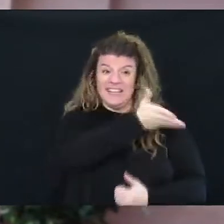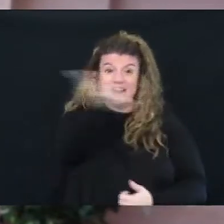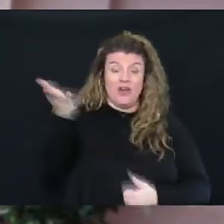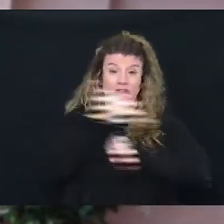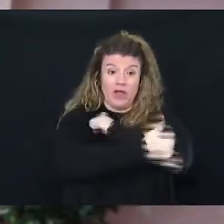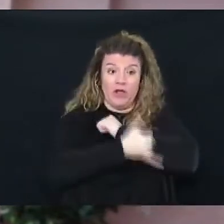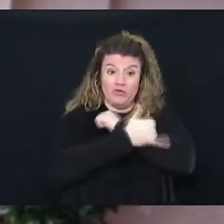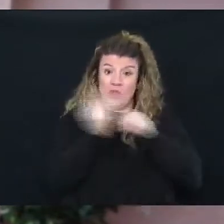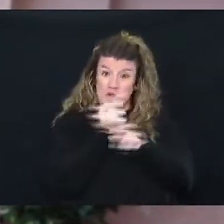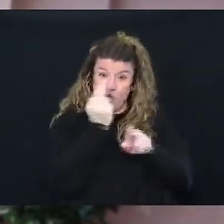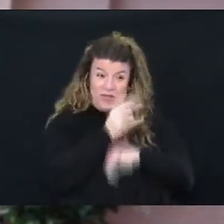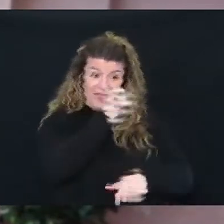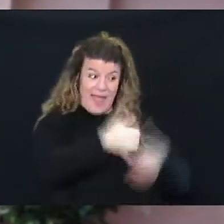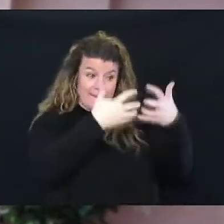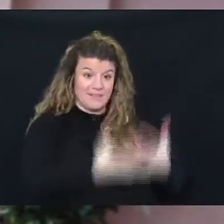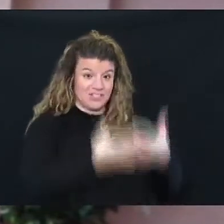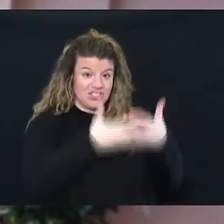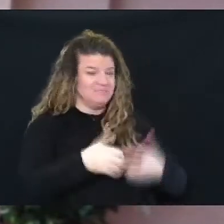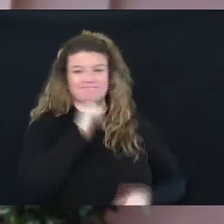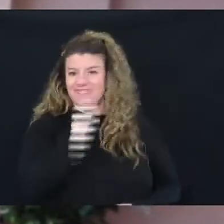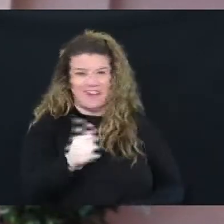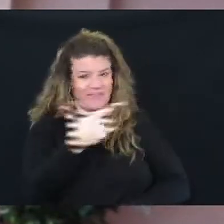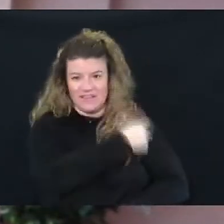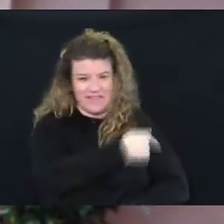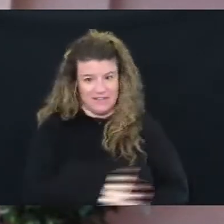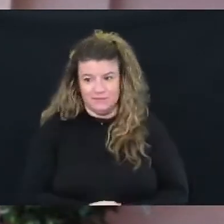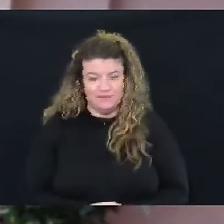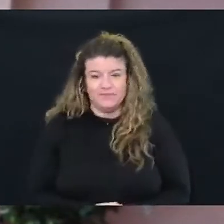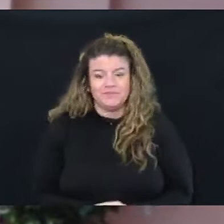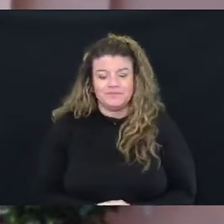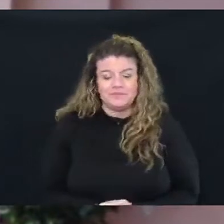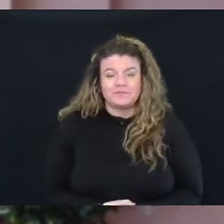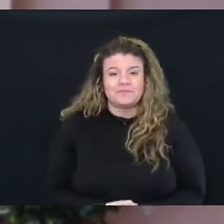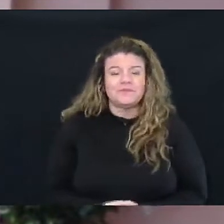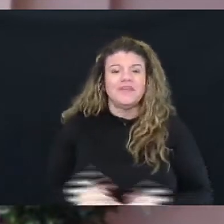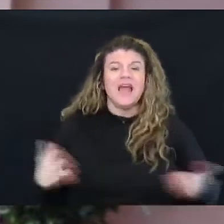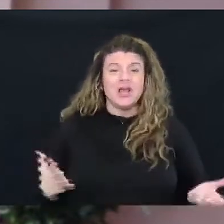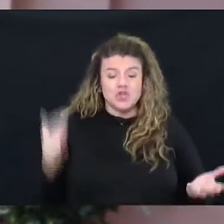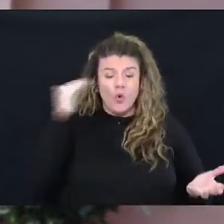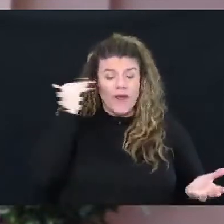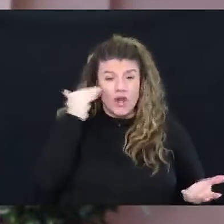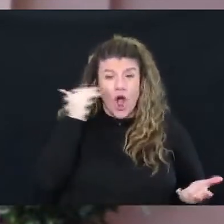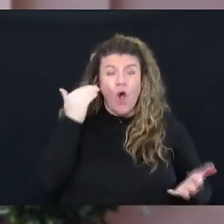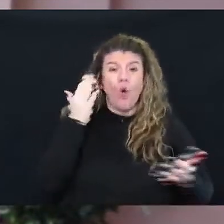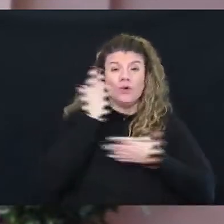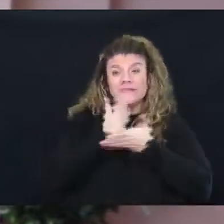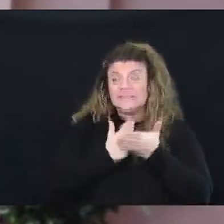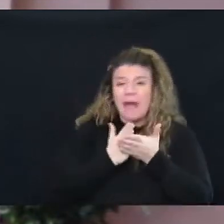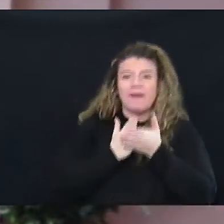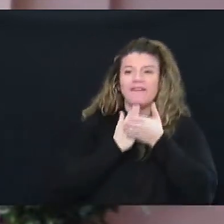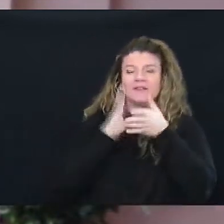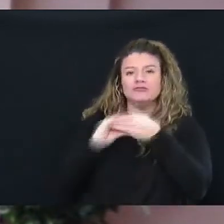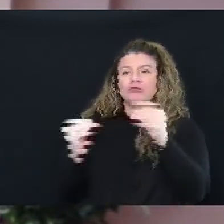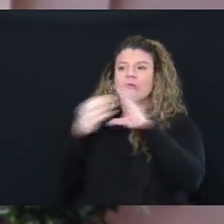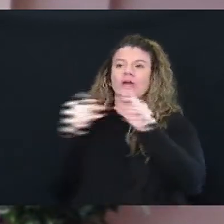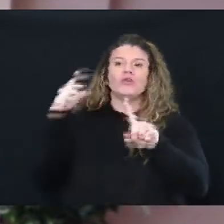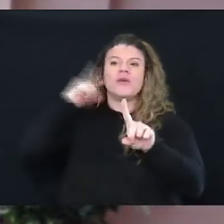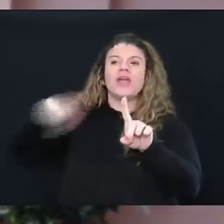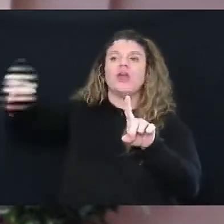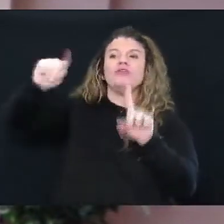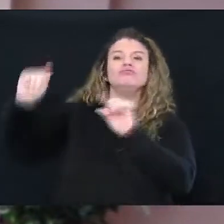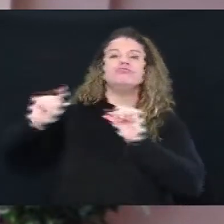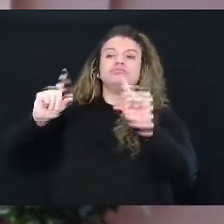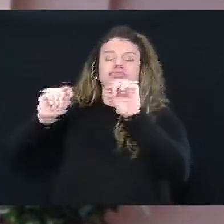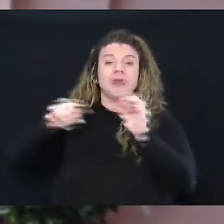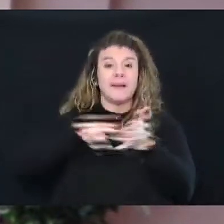ECMO machine is unvaccinated. So we know that, you know, despite some of the narrative being that Omicron is less